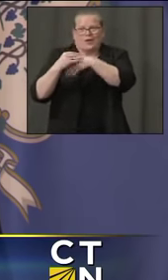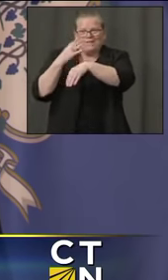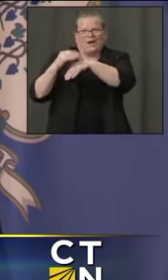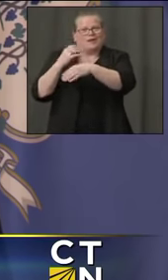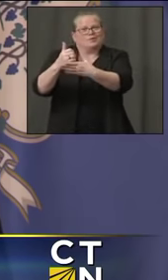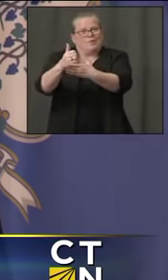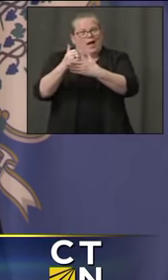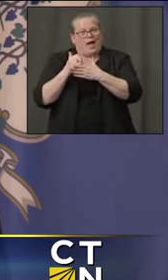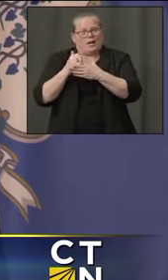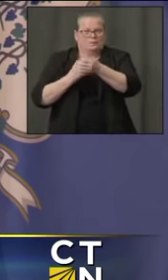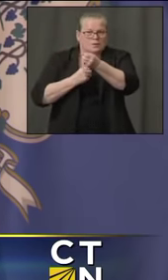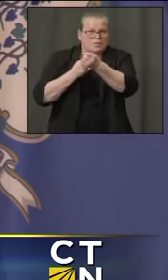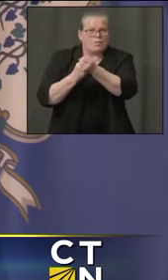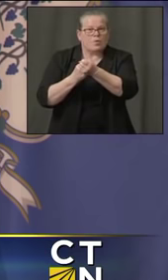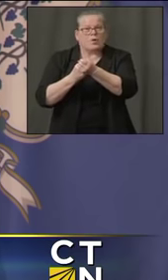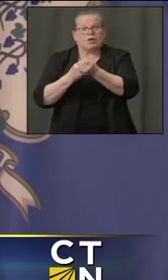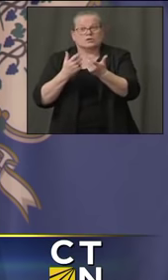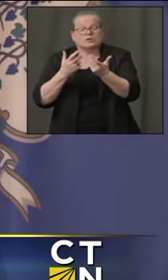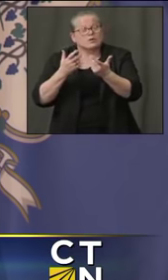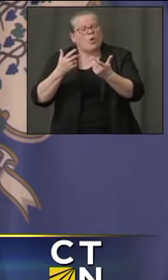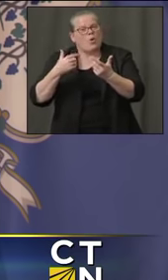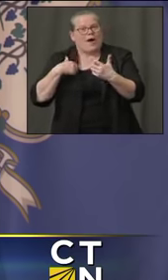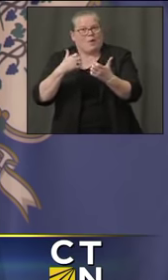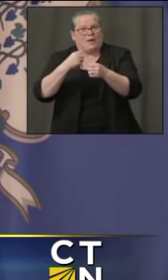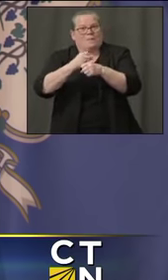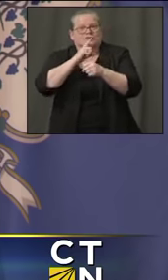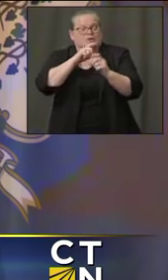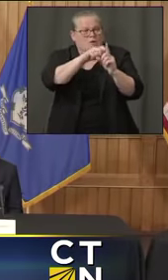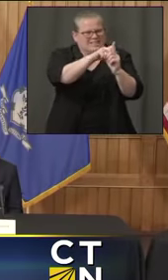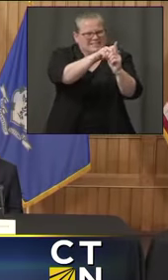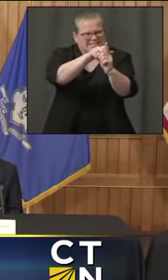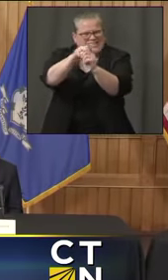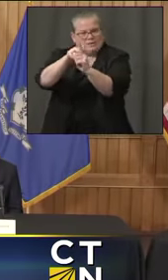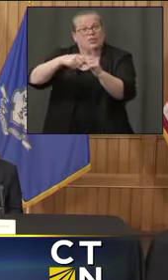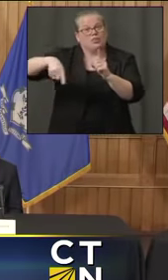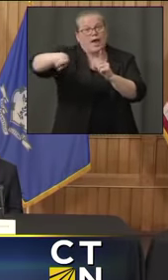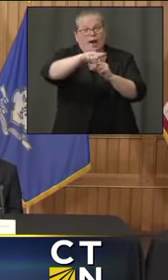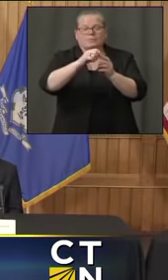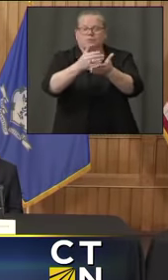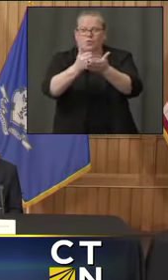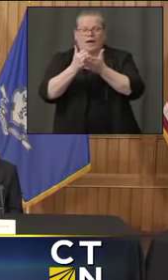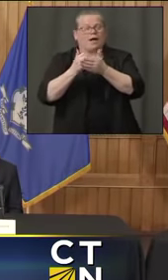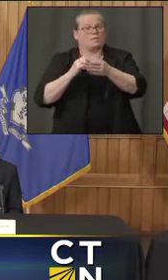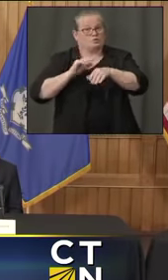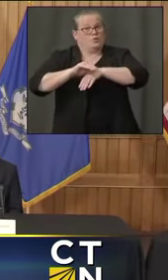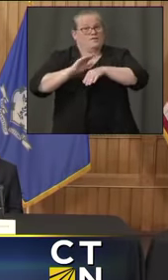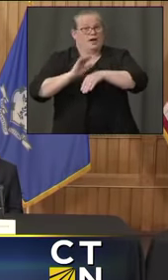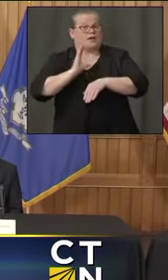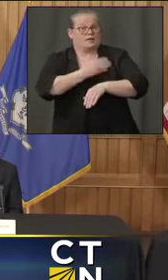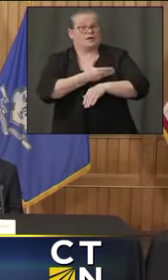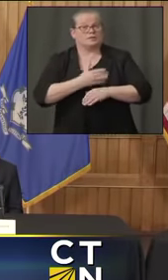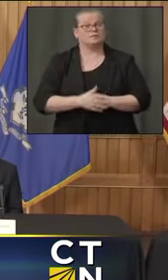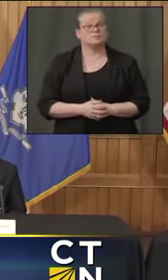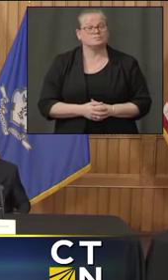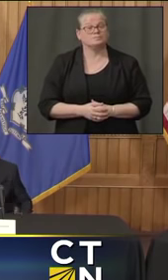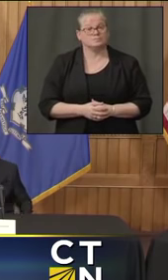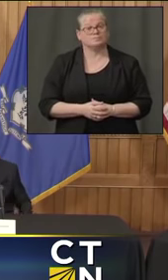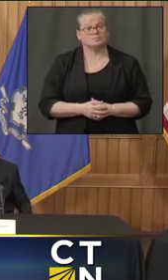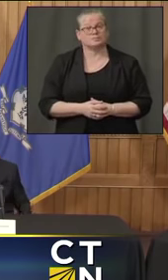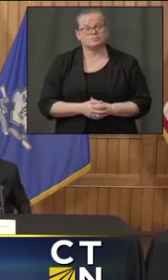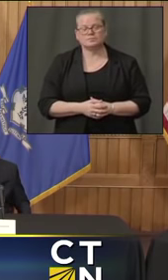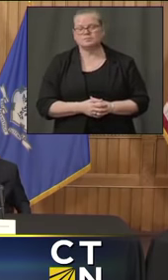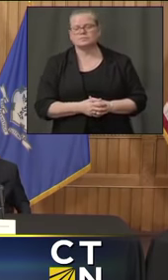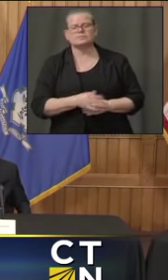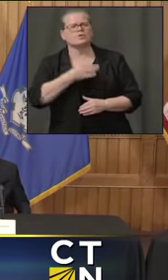people we can to help advise us. Wanted to ask Josh a question with regard to the